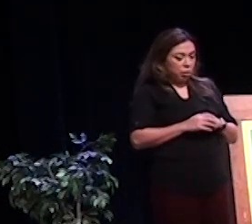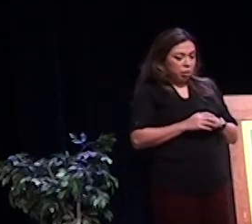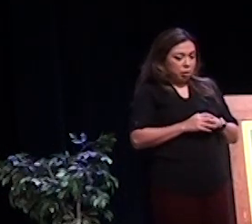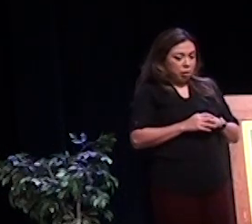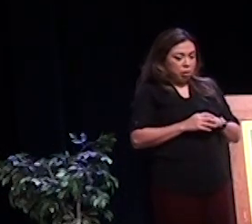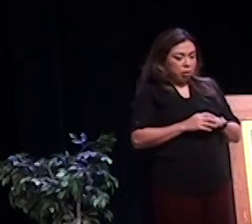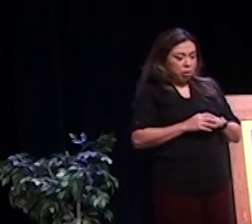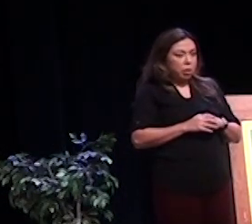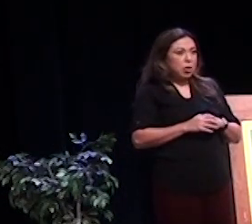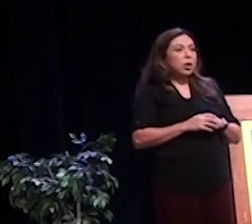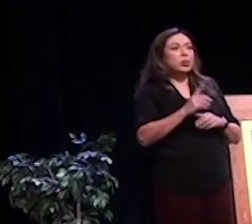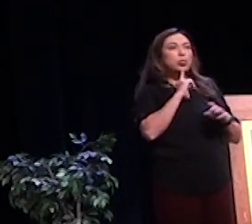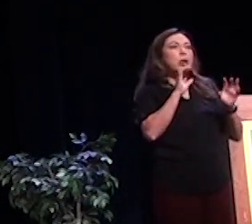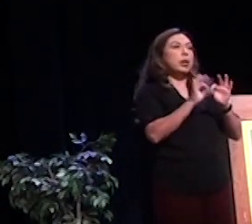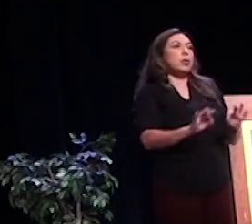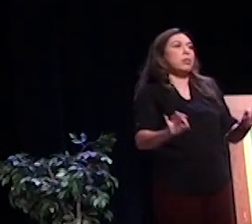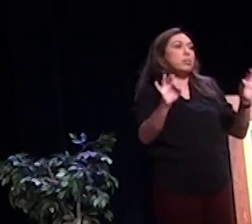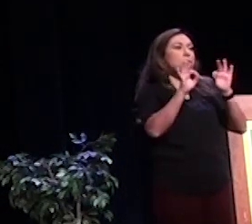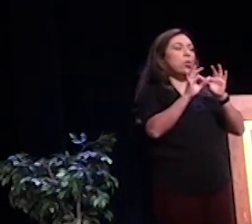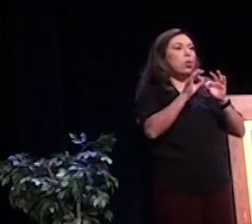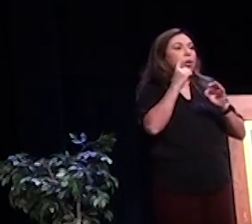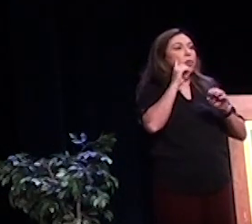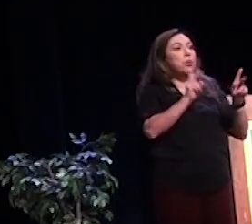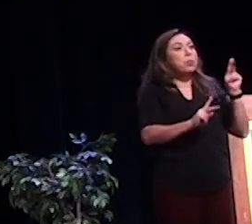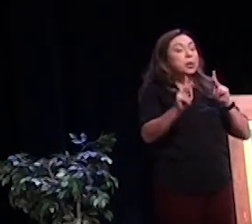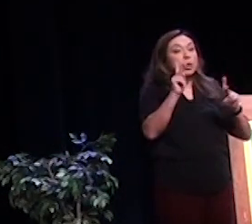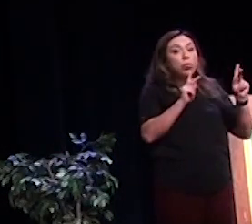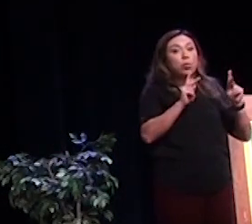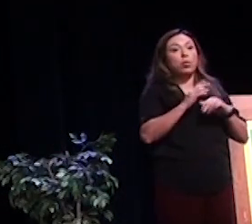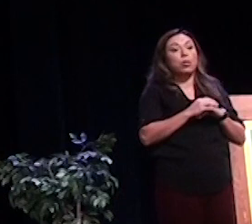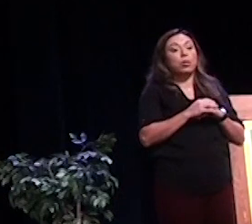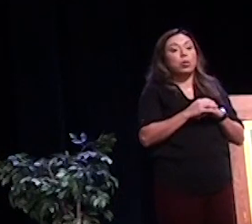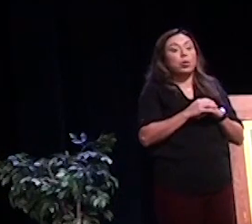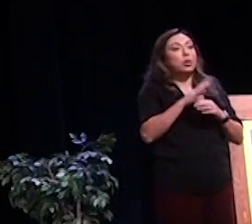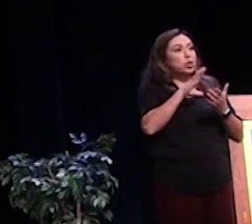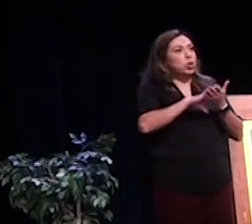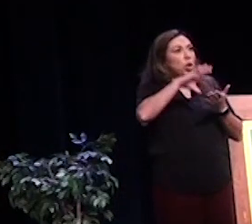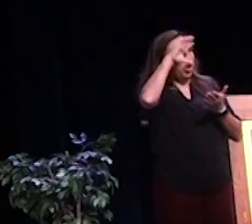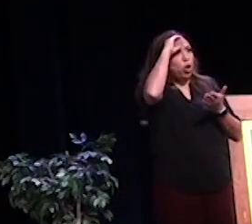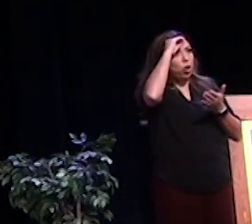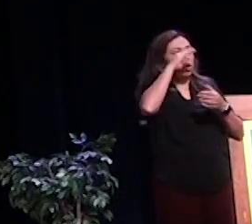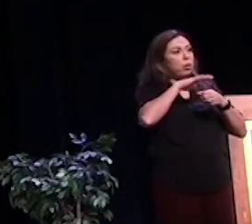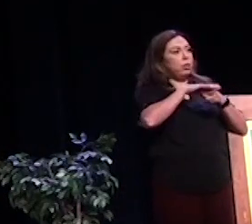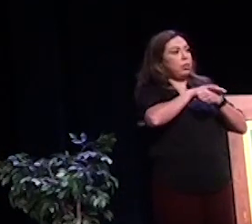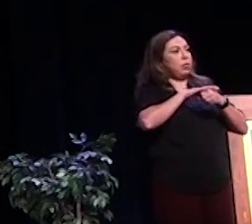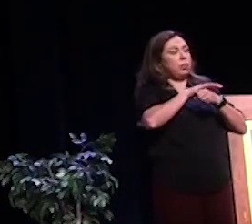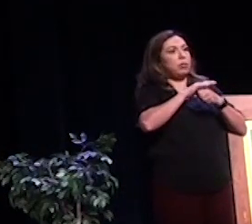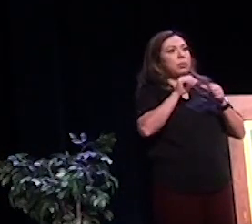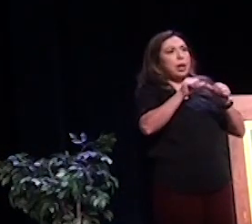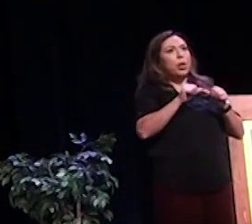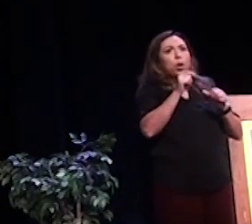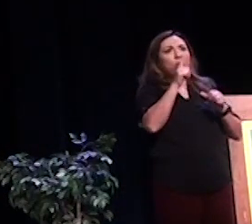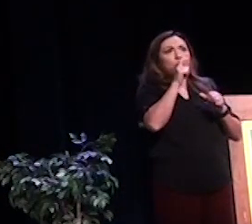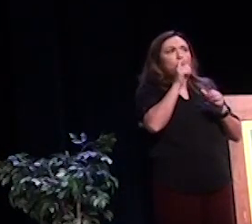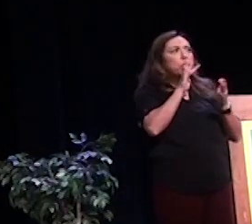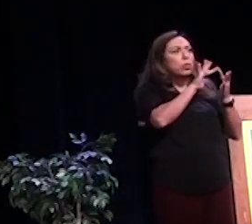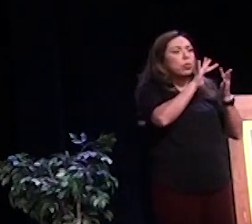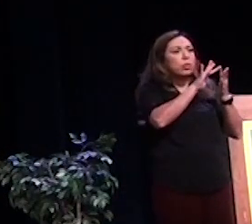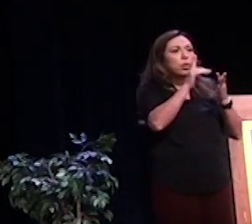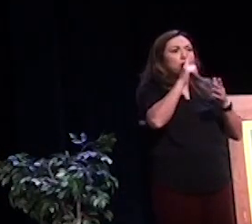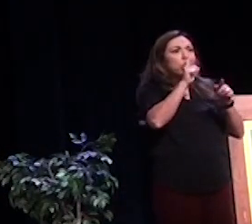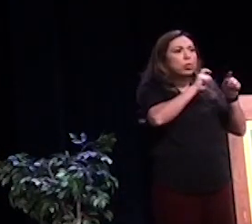it's so important for folks to just learn the idea of the geography, right? Like who to call,